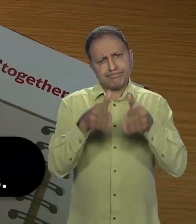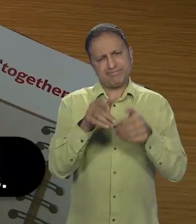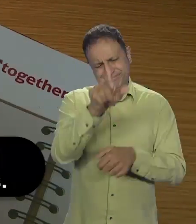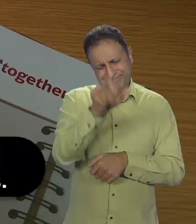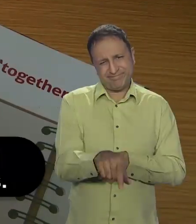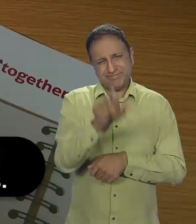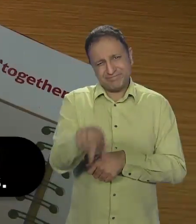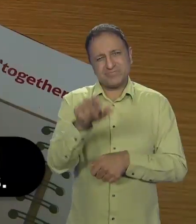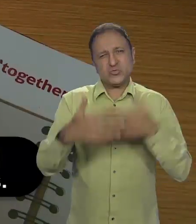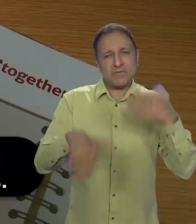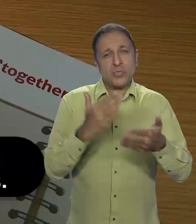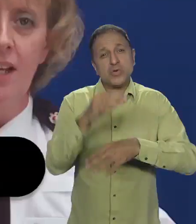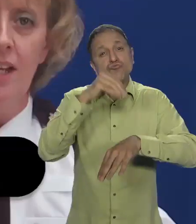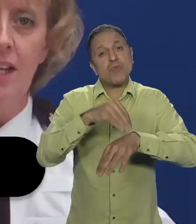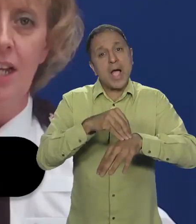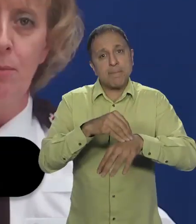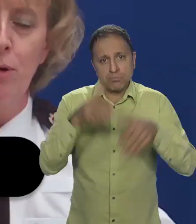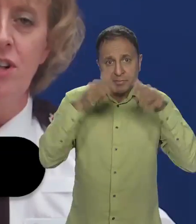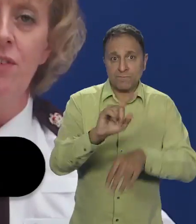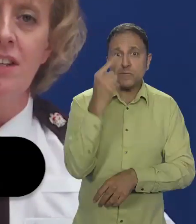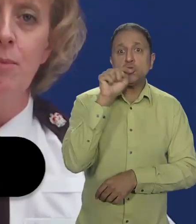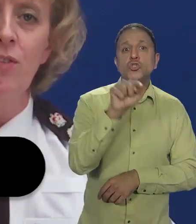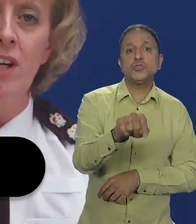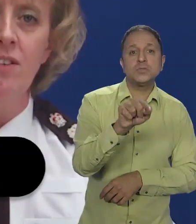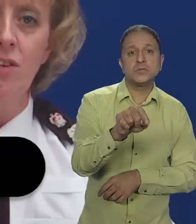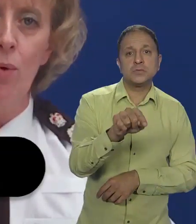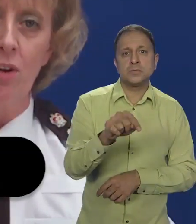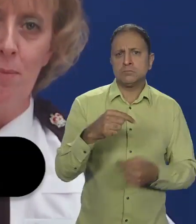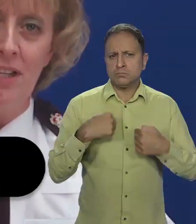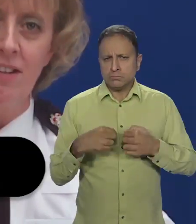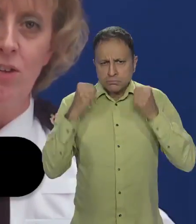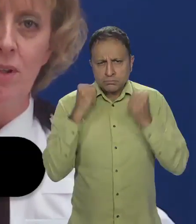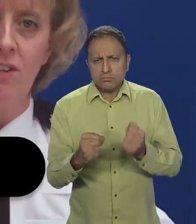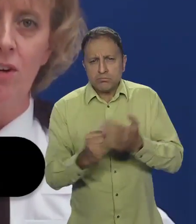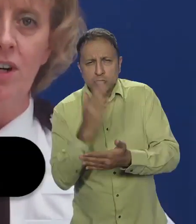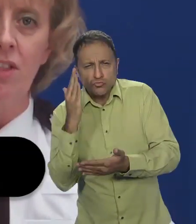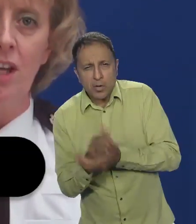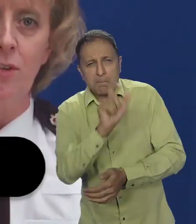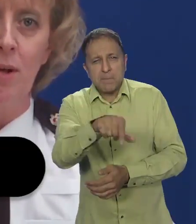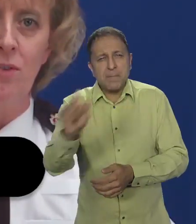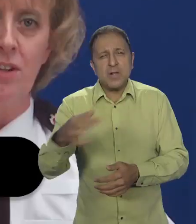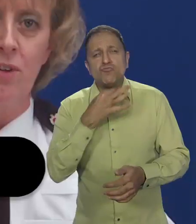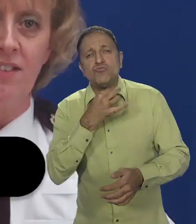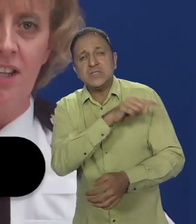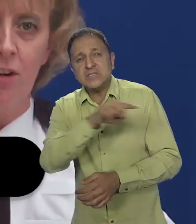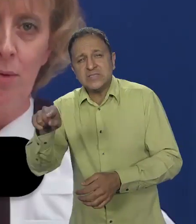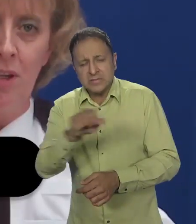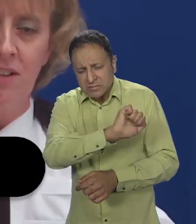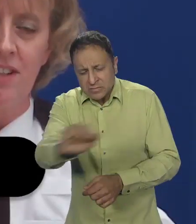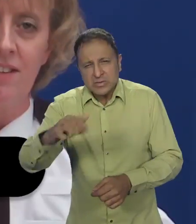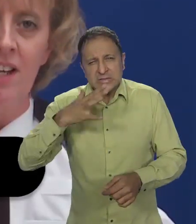in measurable steps. In putting victims first, we are committed to ensuring those most at risk